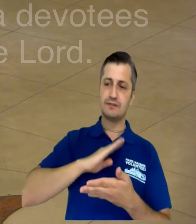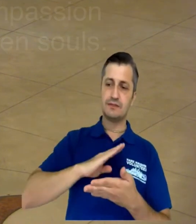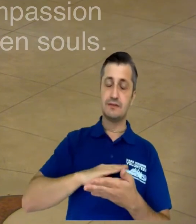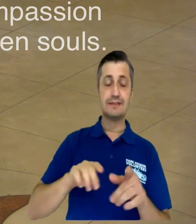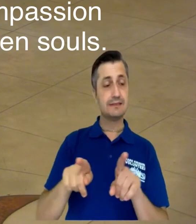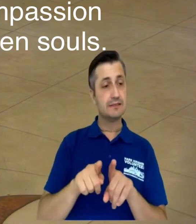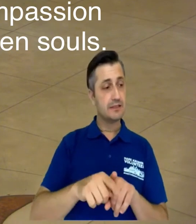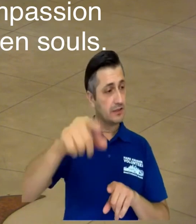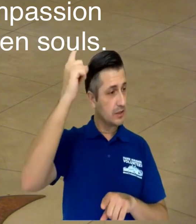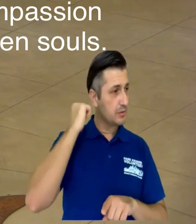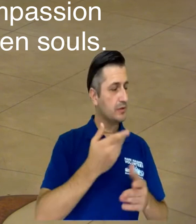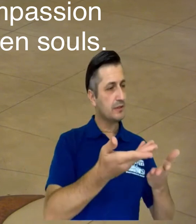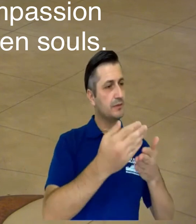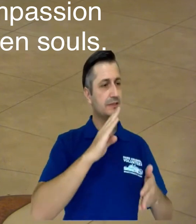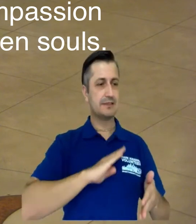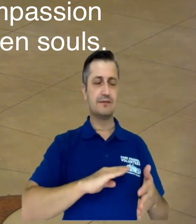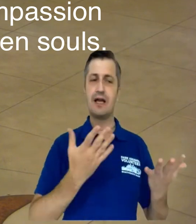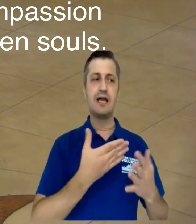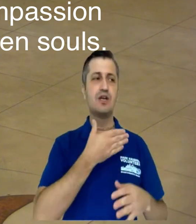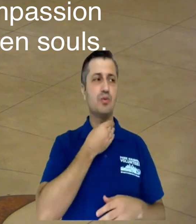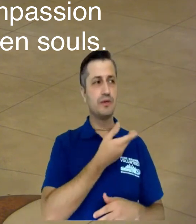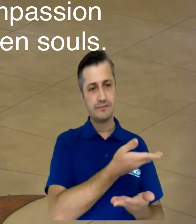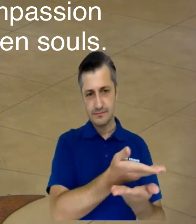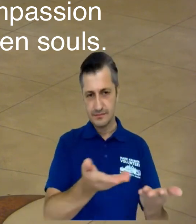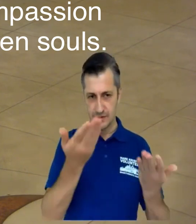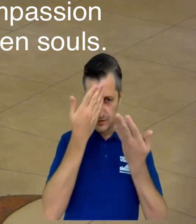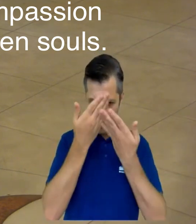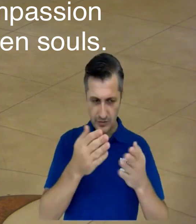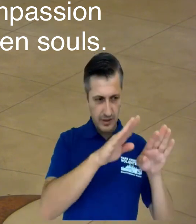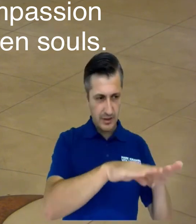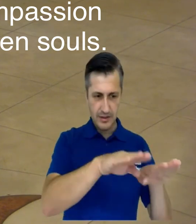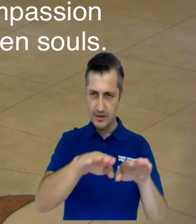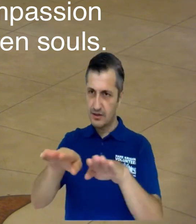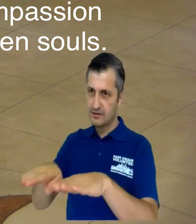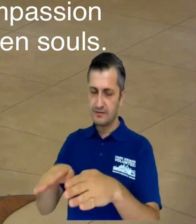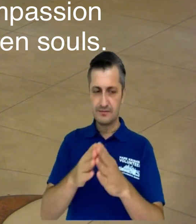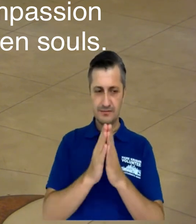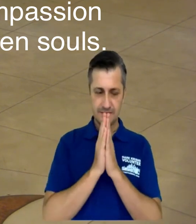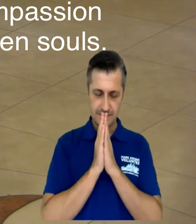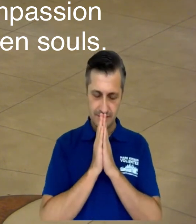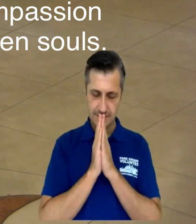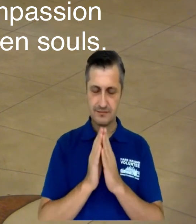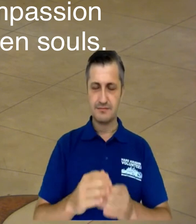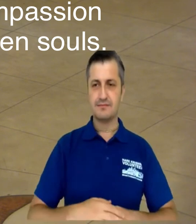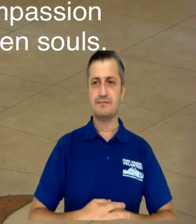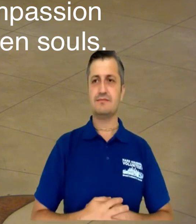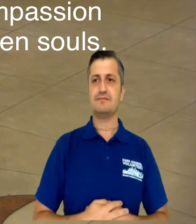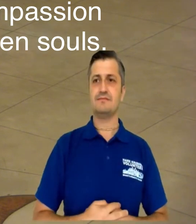Patitanam Pavanevyo Vaishnavebhyo